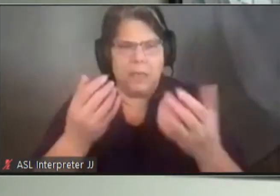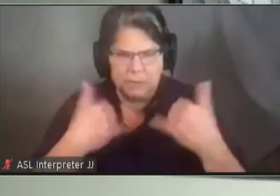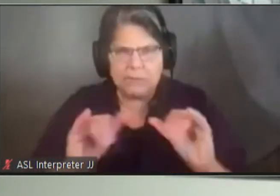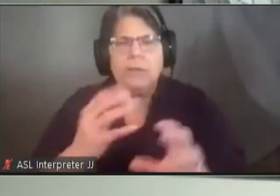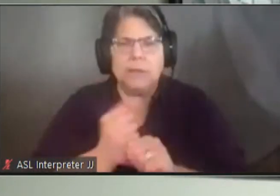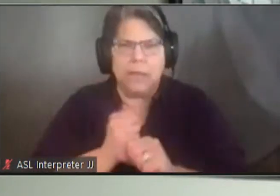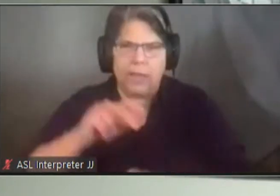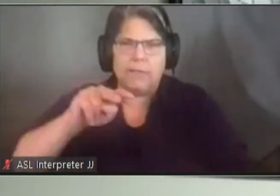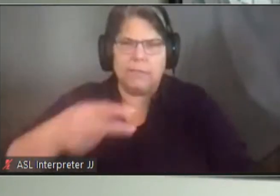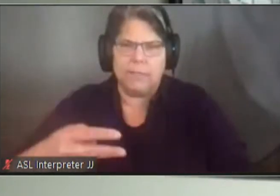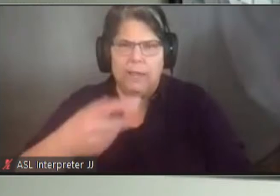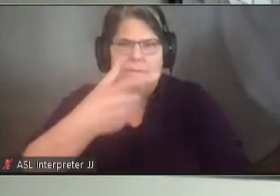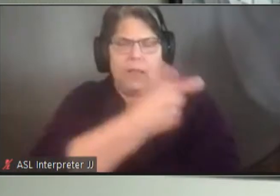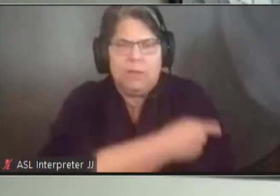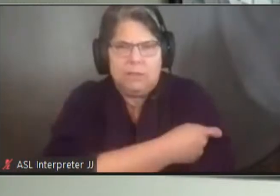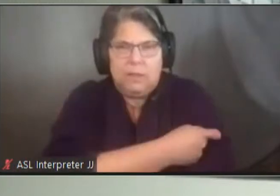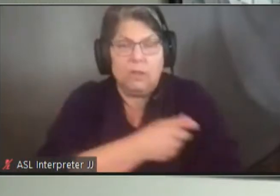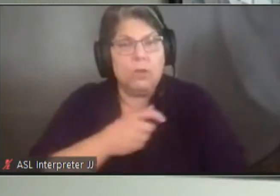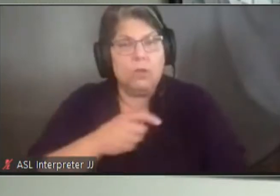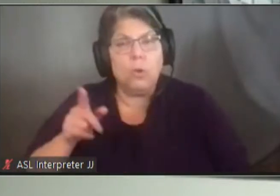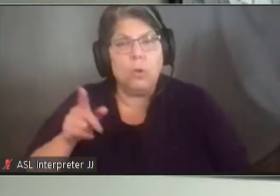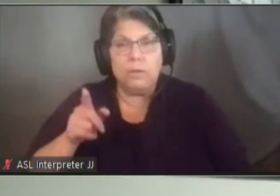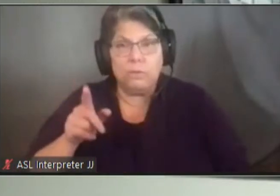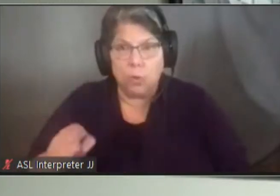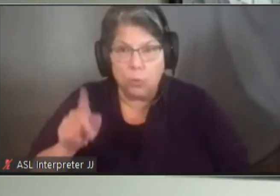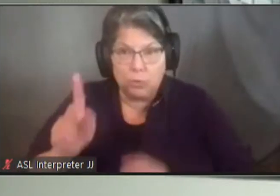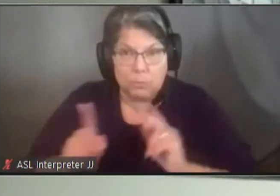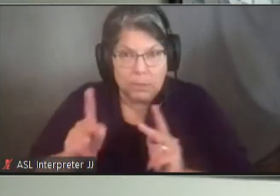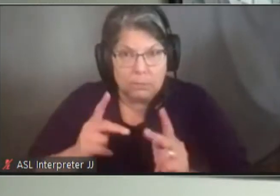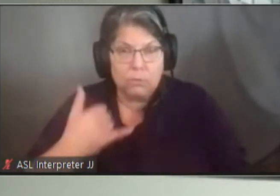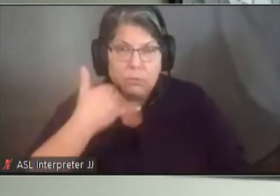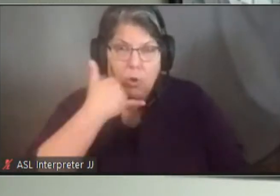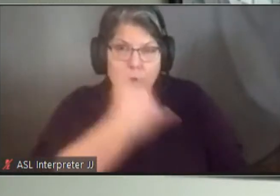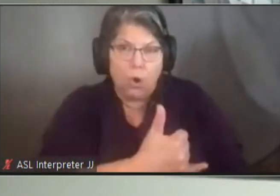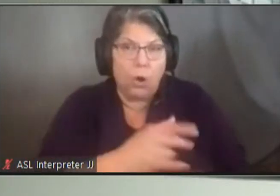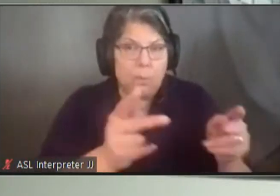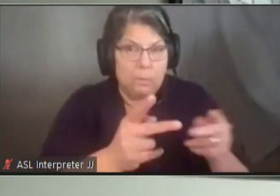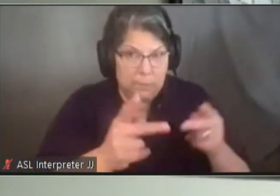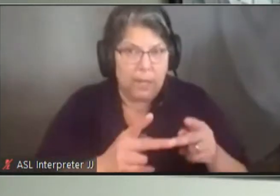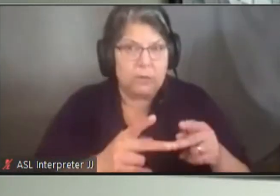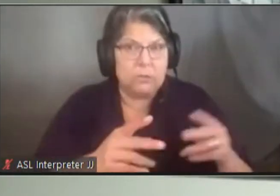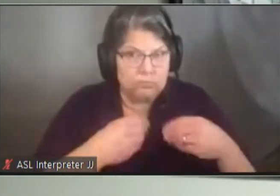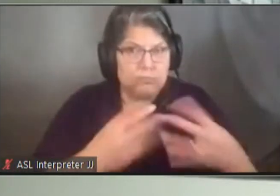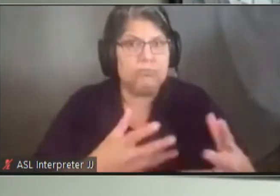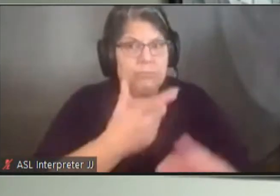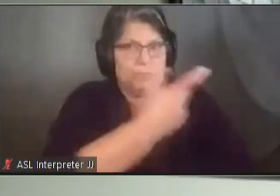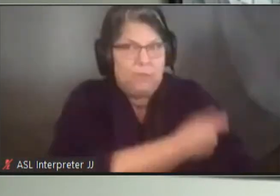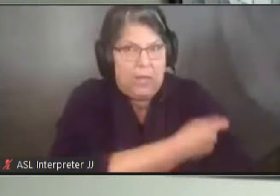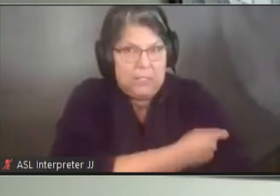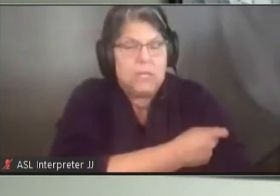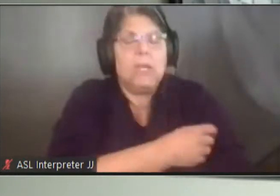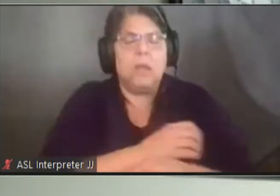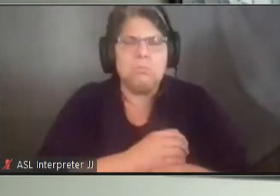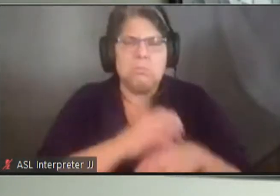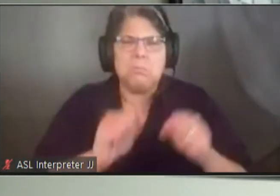vaccine. And if they call up one of our vaccine events or their clinic, that can be